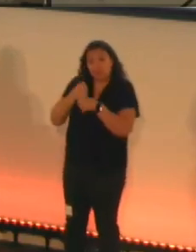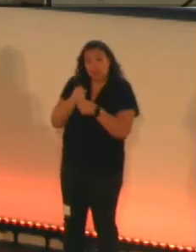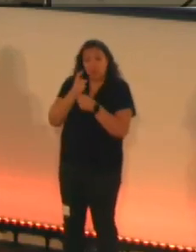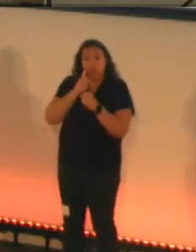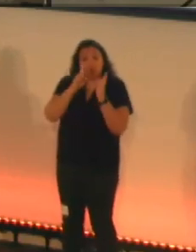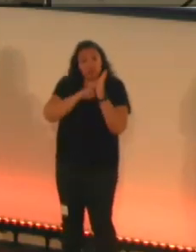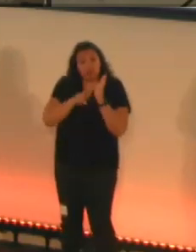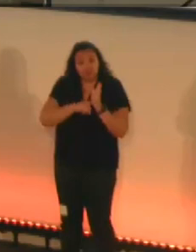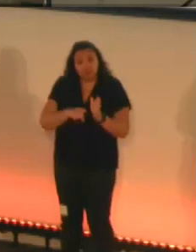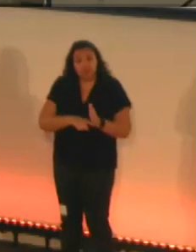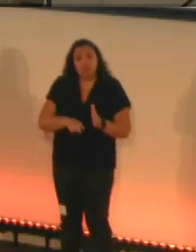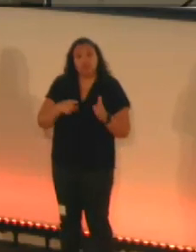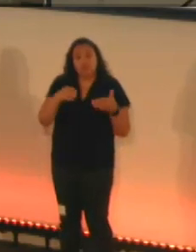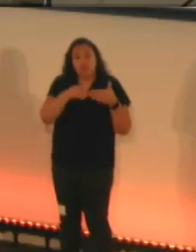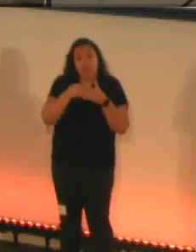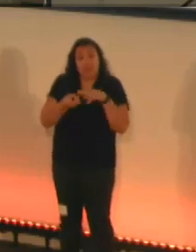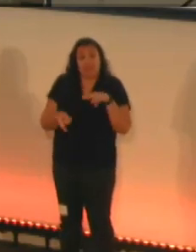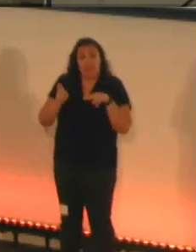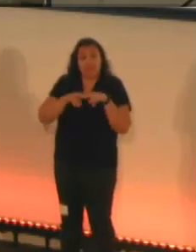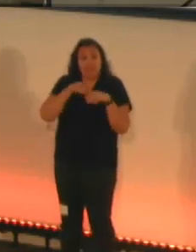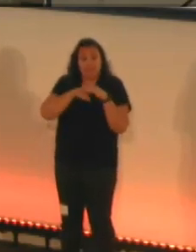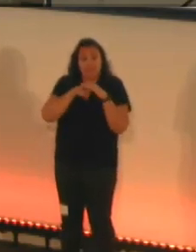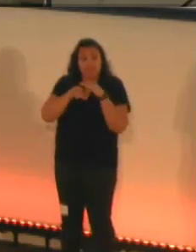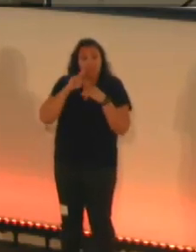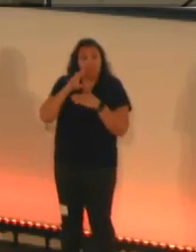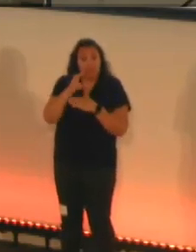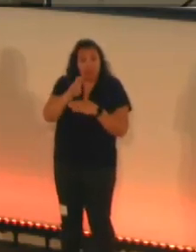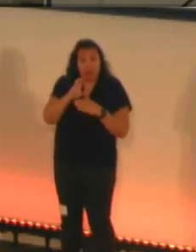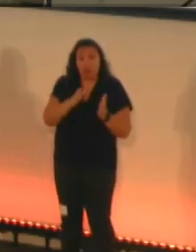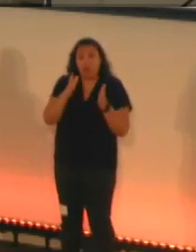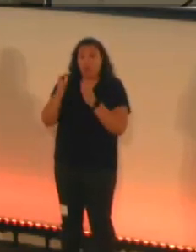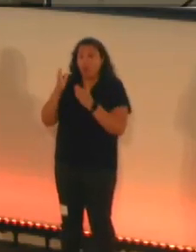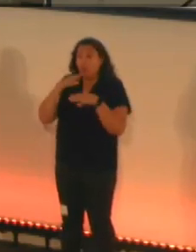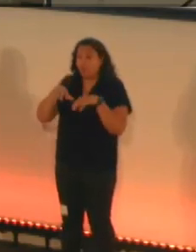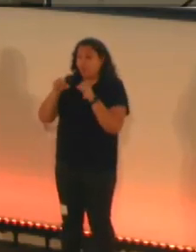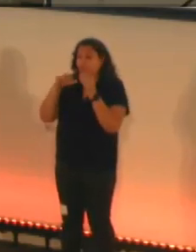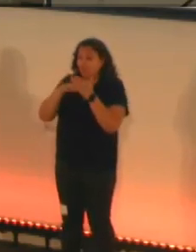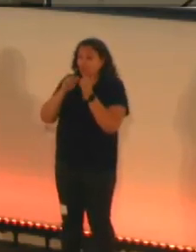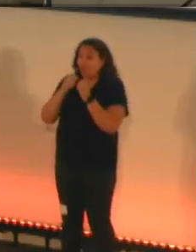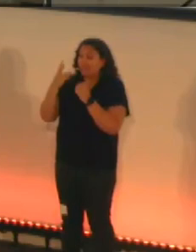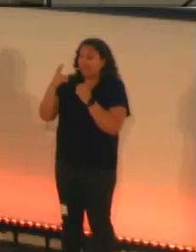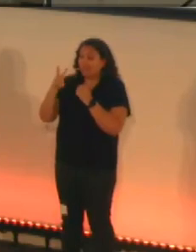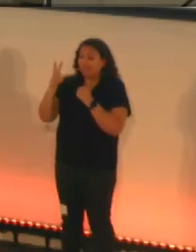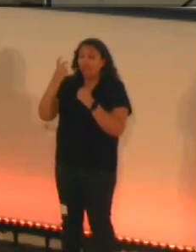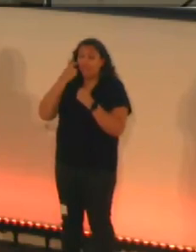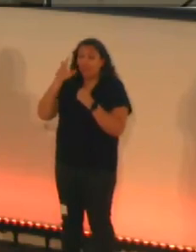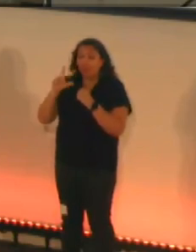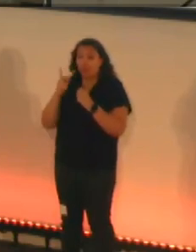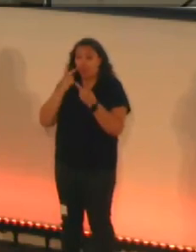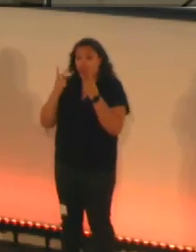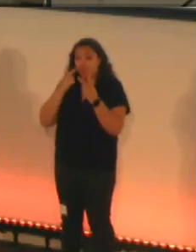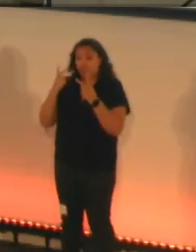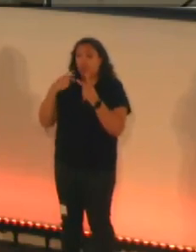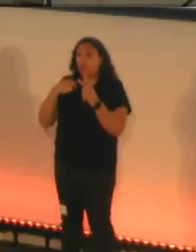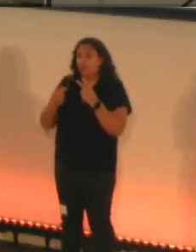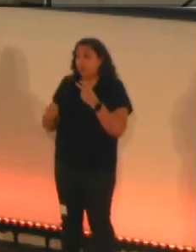use of a guide to enhance the accessibility in VR, and we conducted a study with 16 blind and low vision participants. We developed a